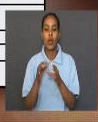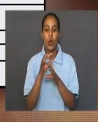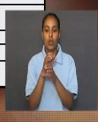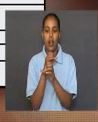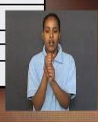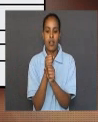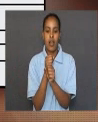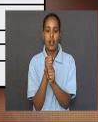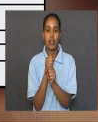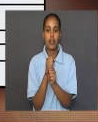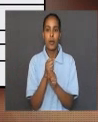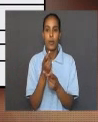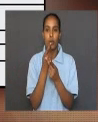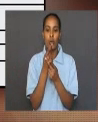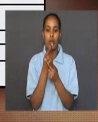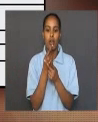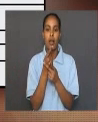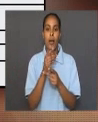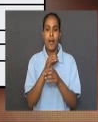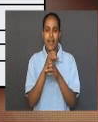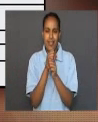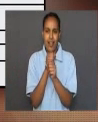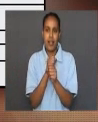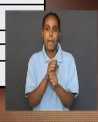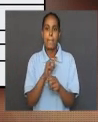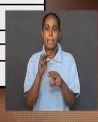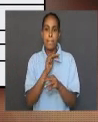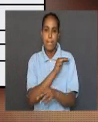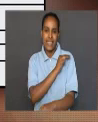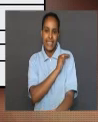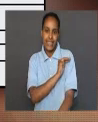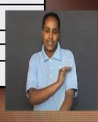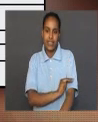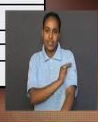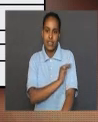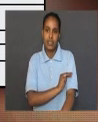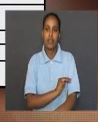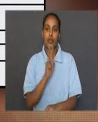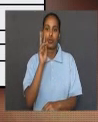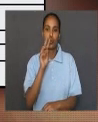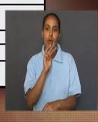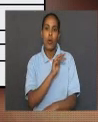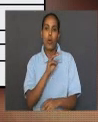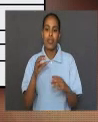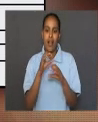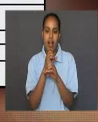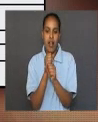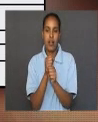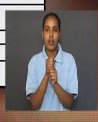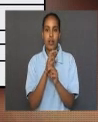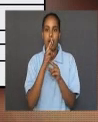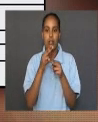Contractile proteins contract muscle fibers. Two contractile proteins are